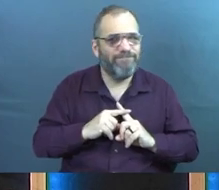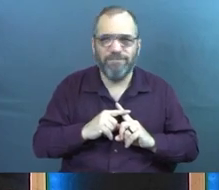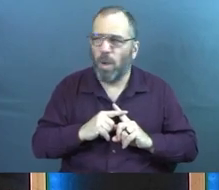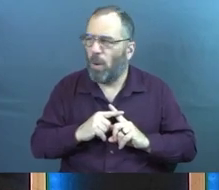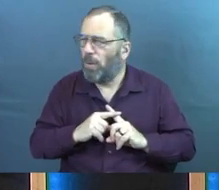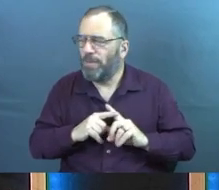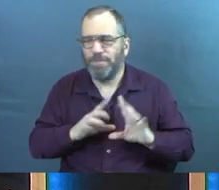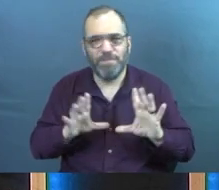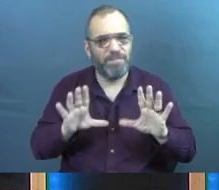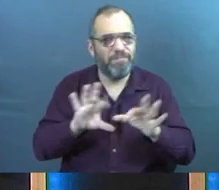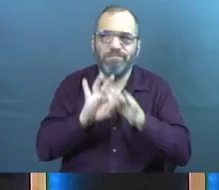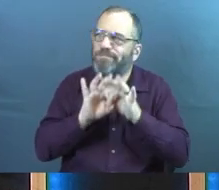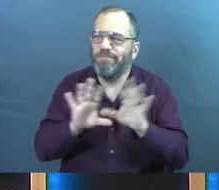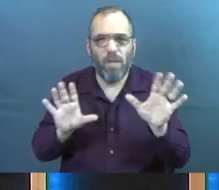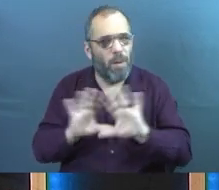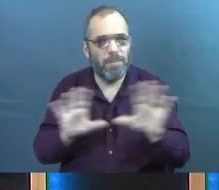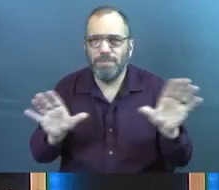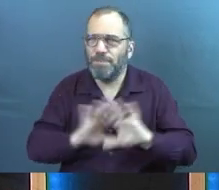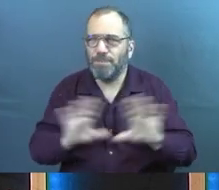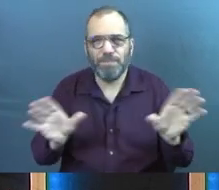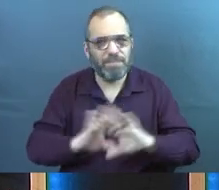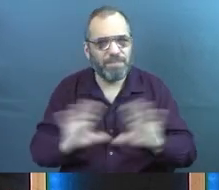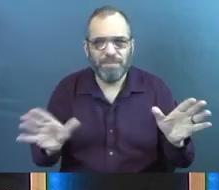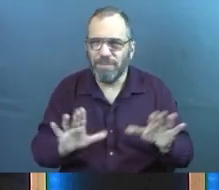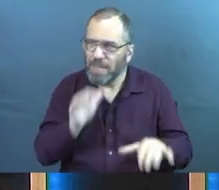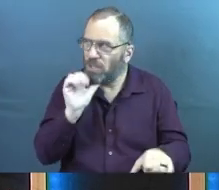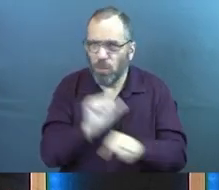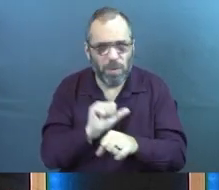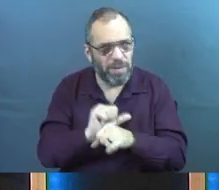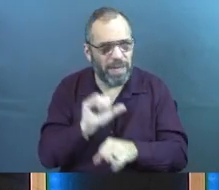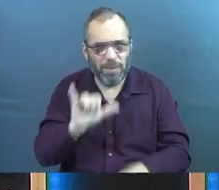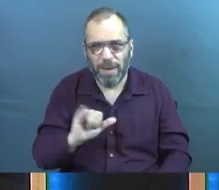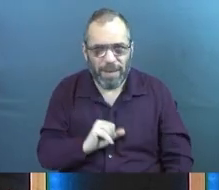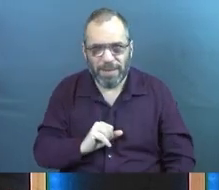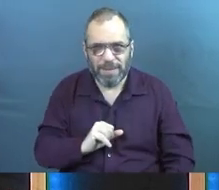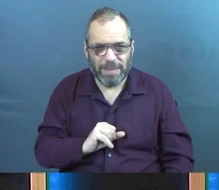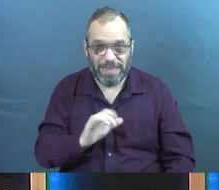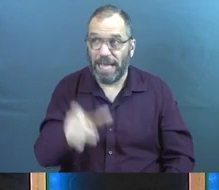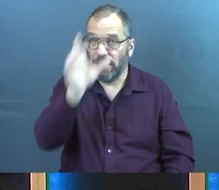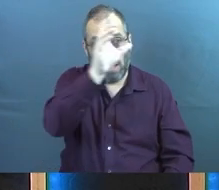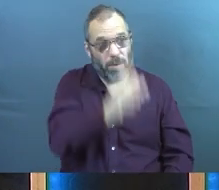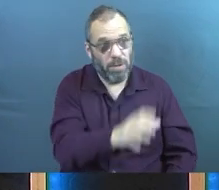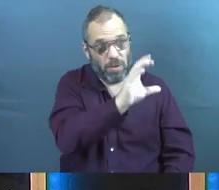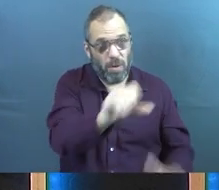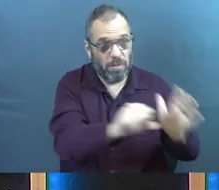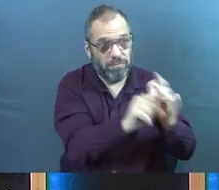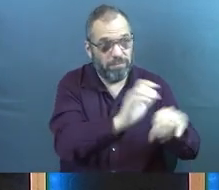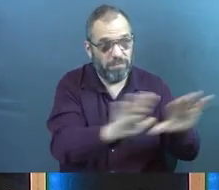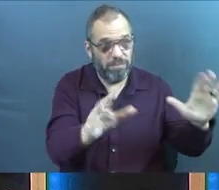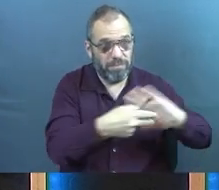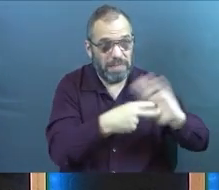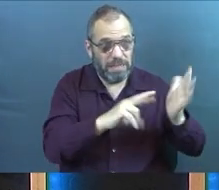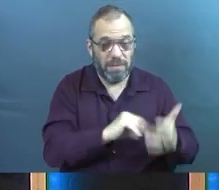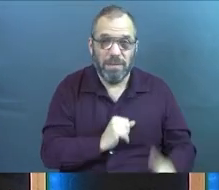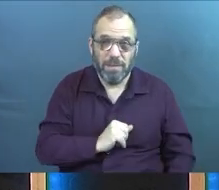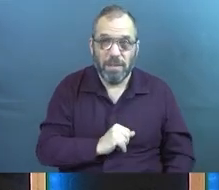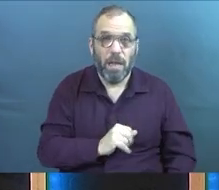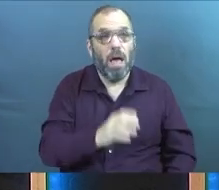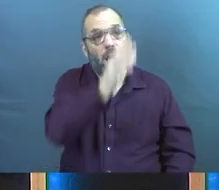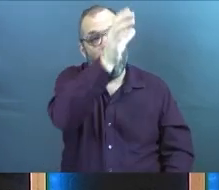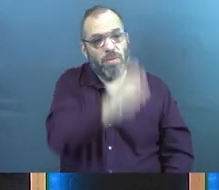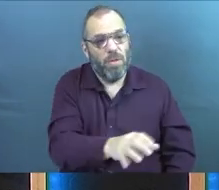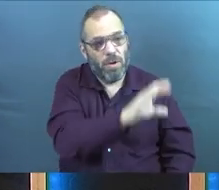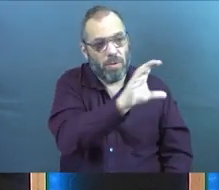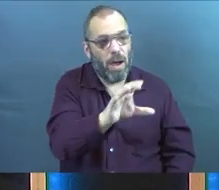Christian, good enough to begin a relationship with Jesus. It's not how that works, right? It's not what the cross meant. The cross